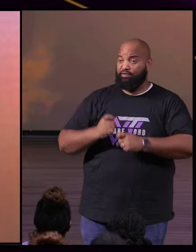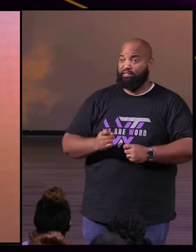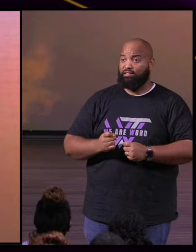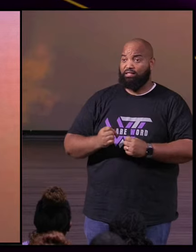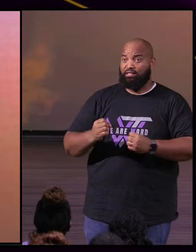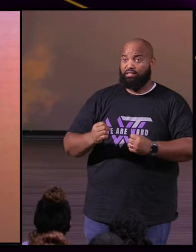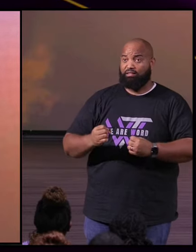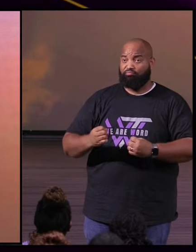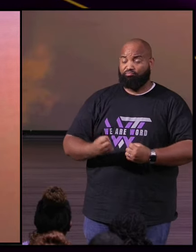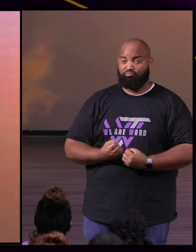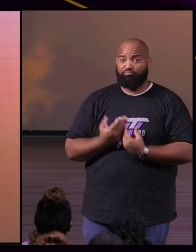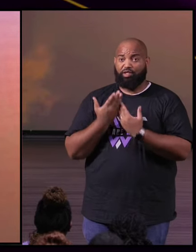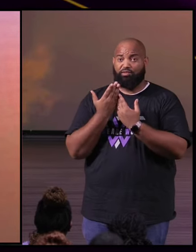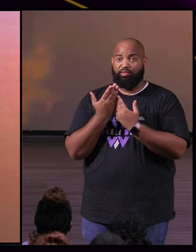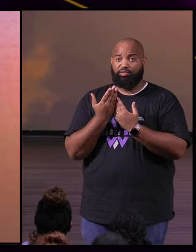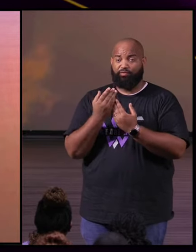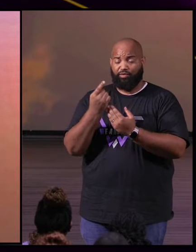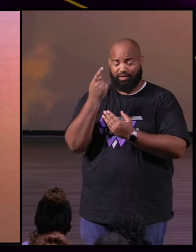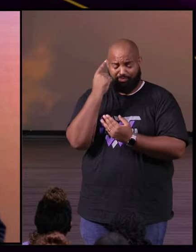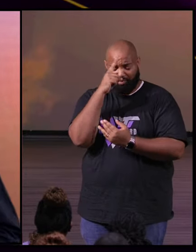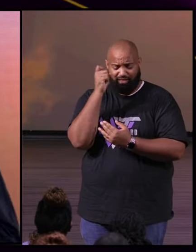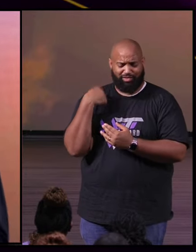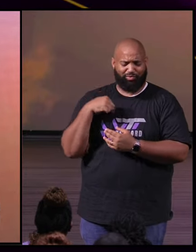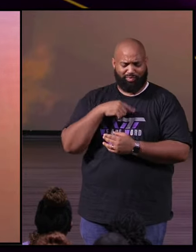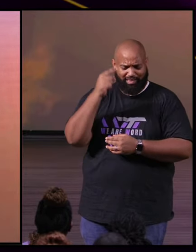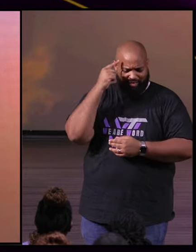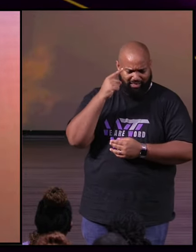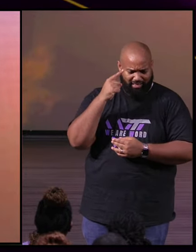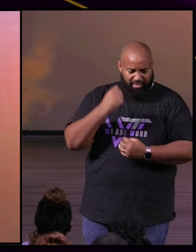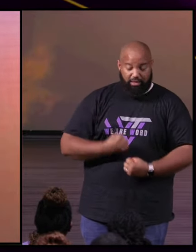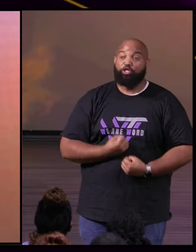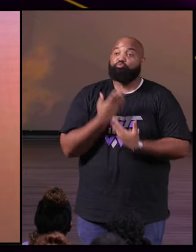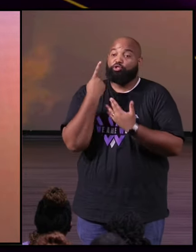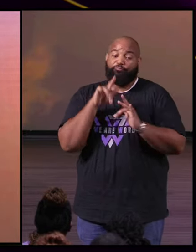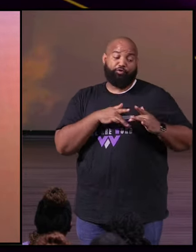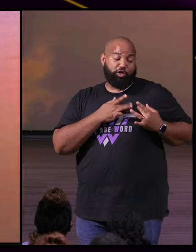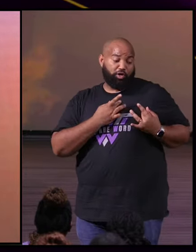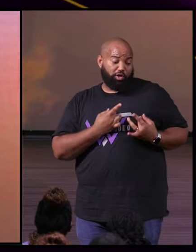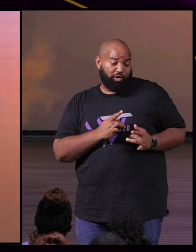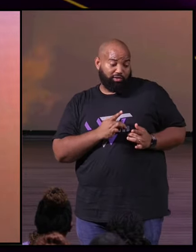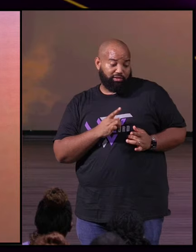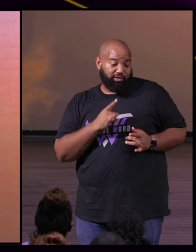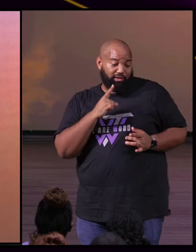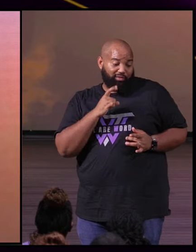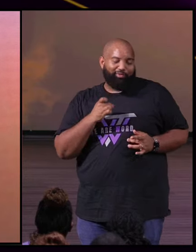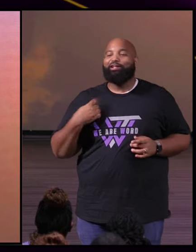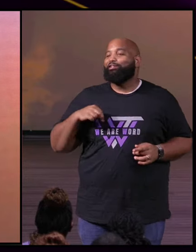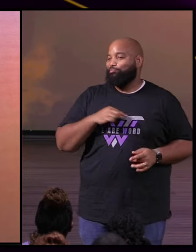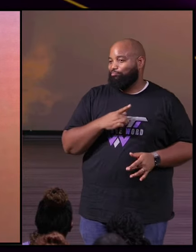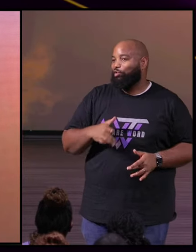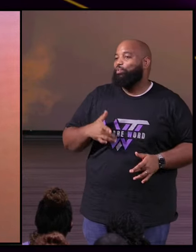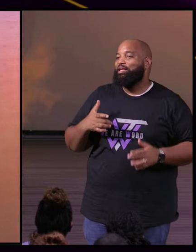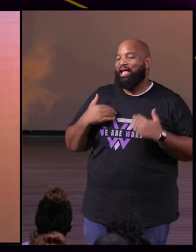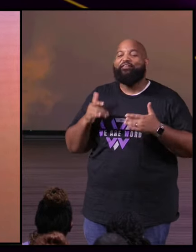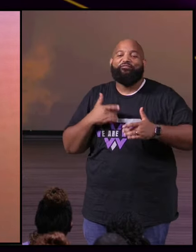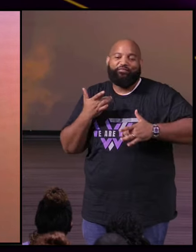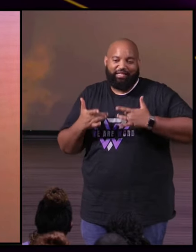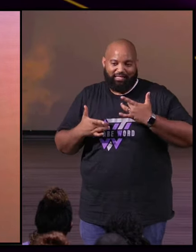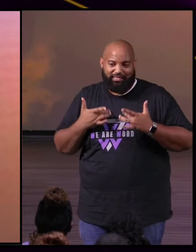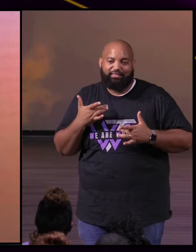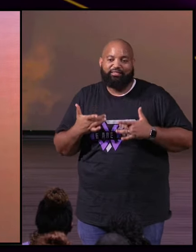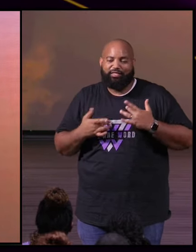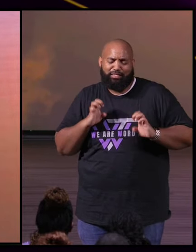Information for our heads because we are thinking people. Inspiration for our hearts because we are feeling